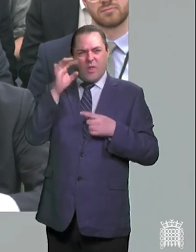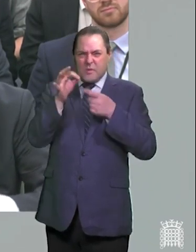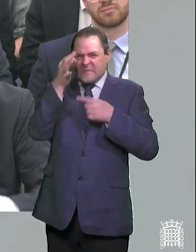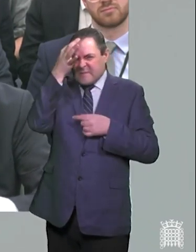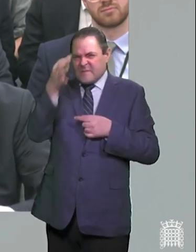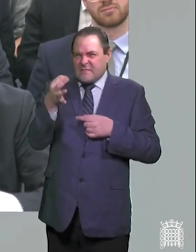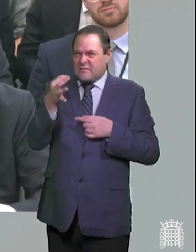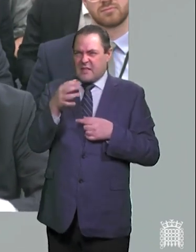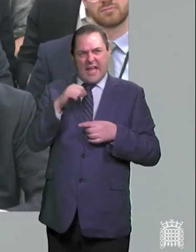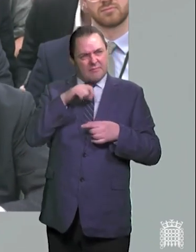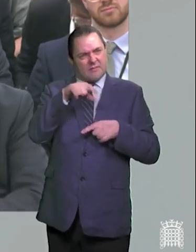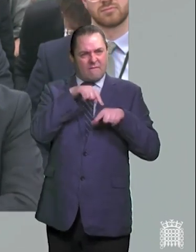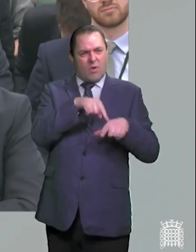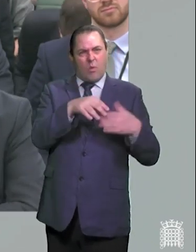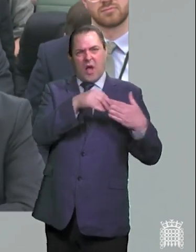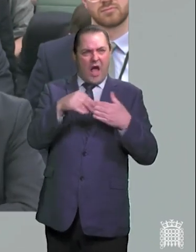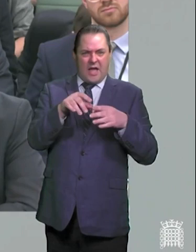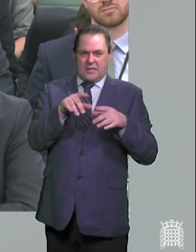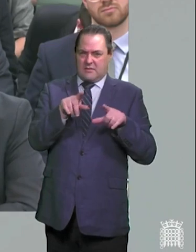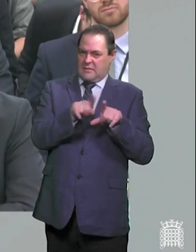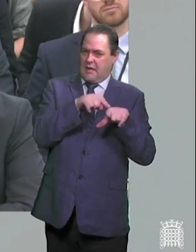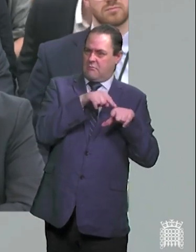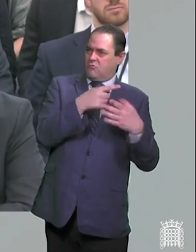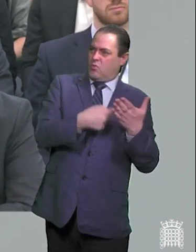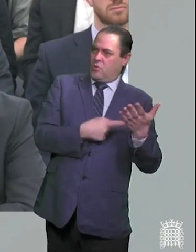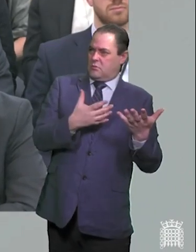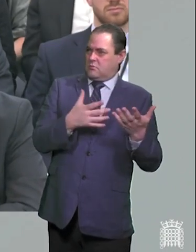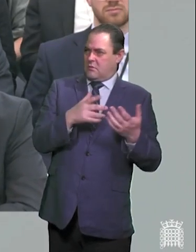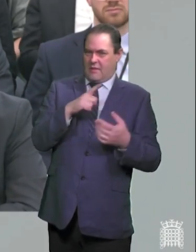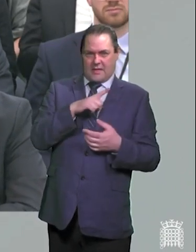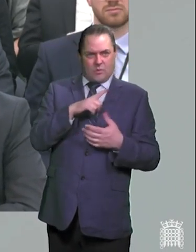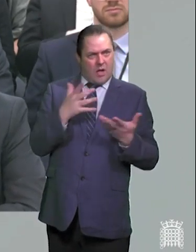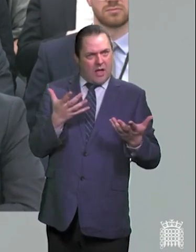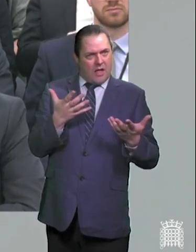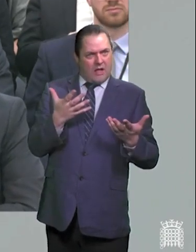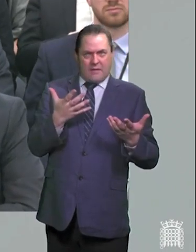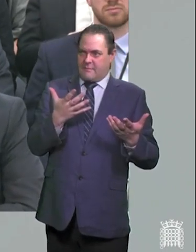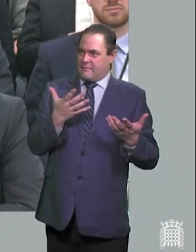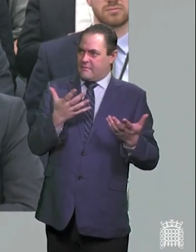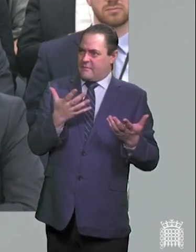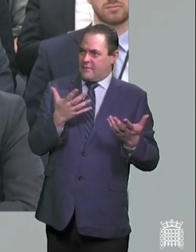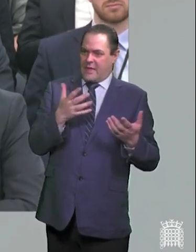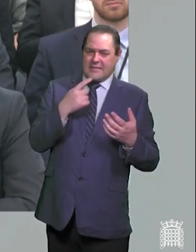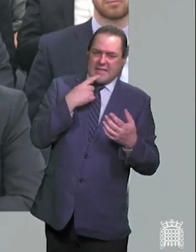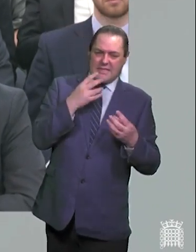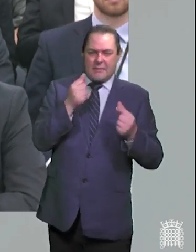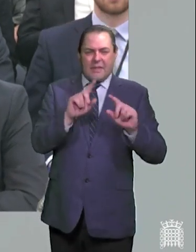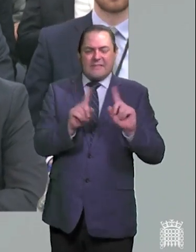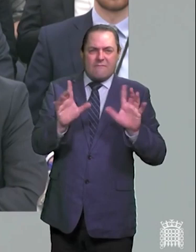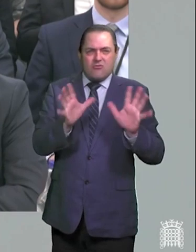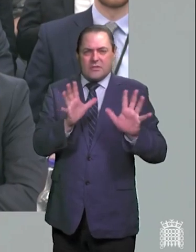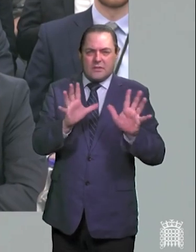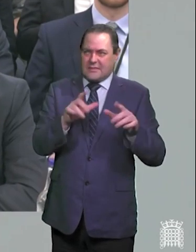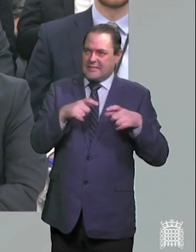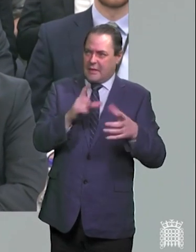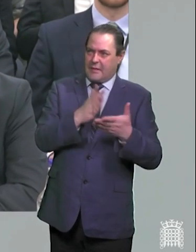would expect us to follow the guidance as much as the rules. That's why, and so even though I'd said something slightly different,